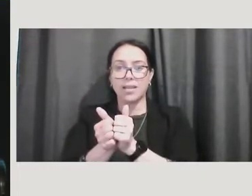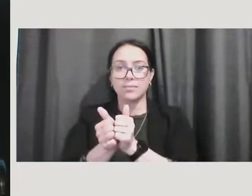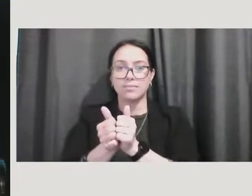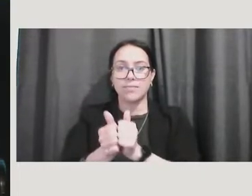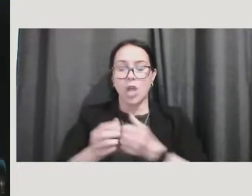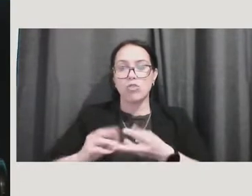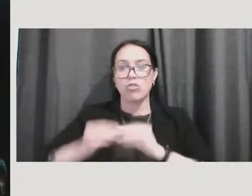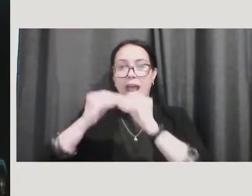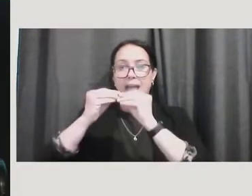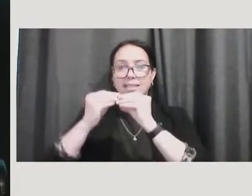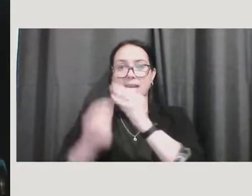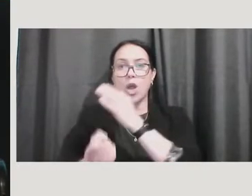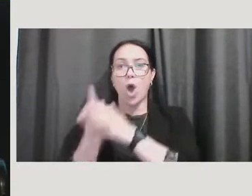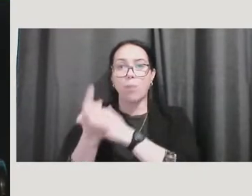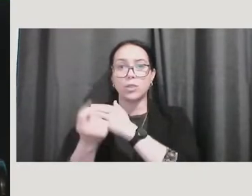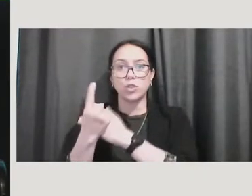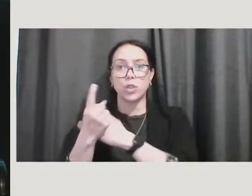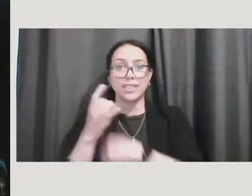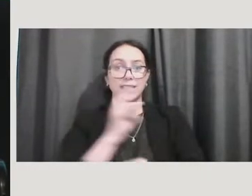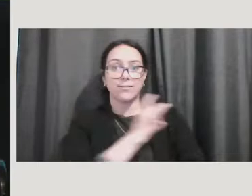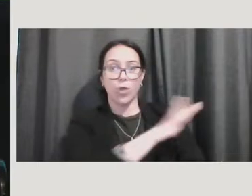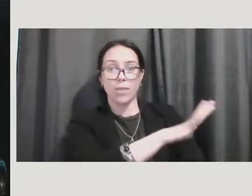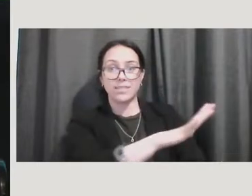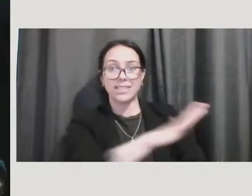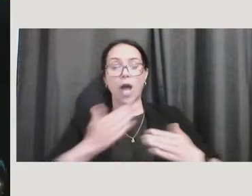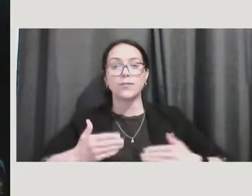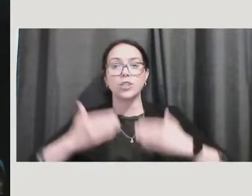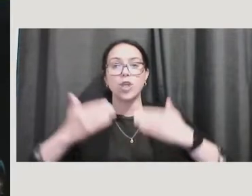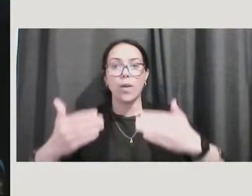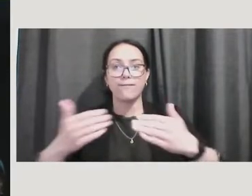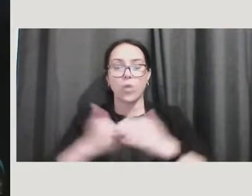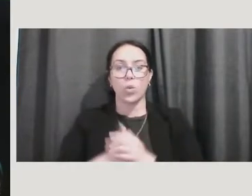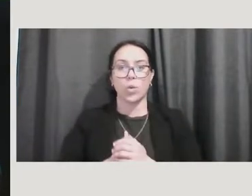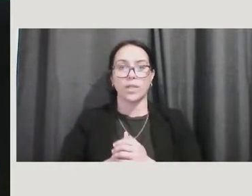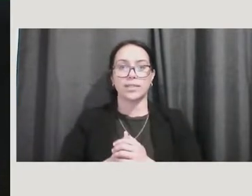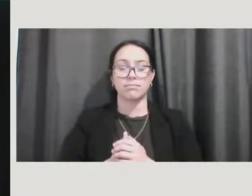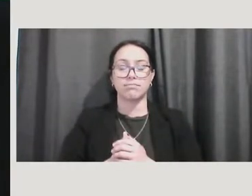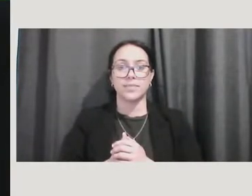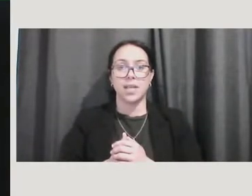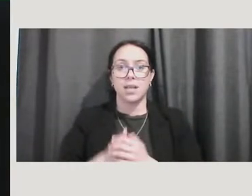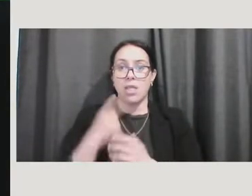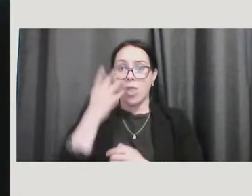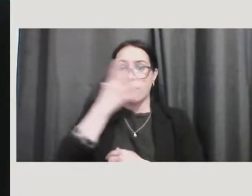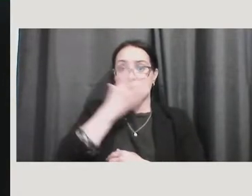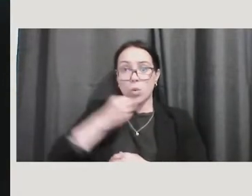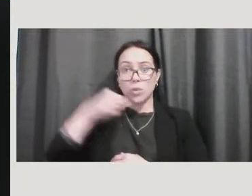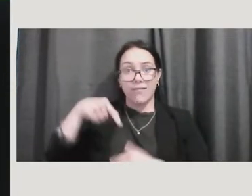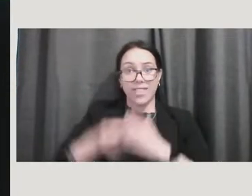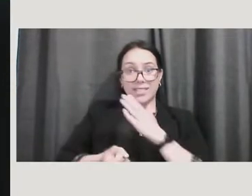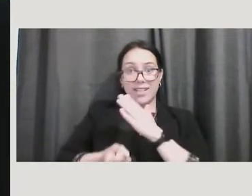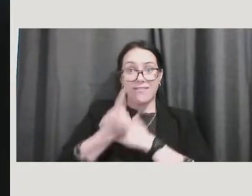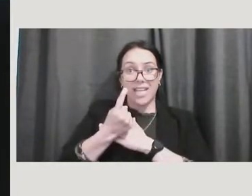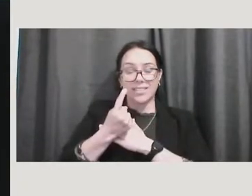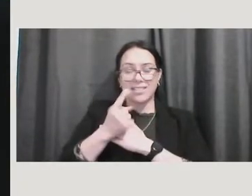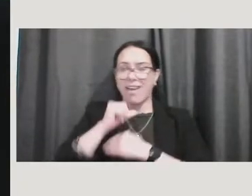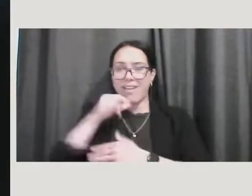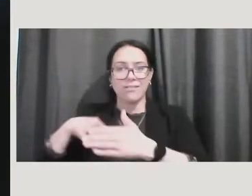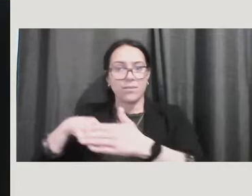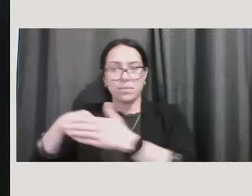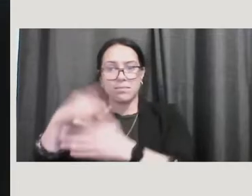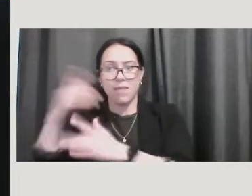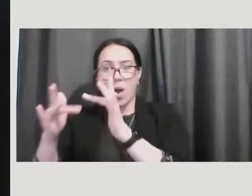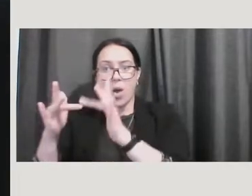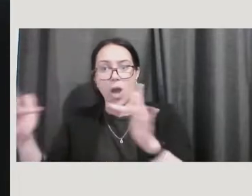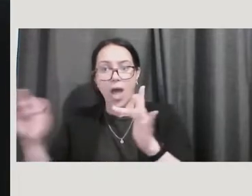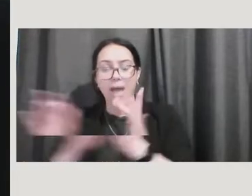if you'd like to know about them the beauty of this kind of event when you can't do it online is the opportunity to personally connect